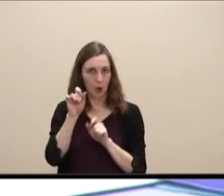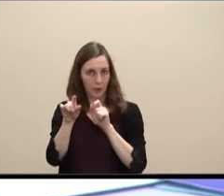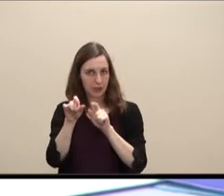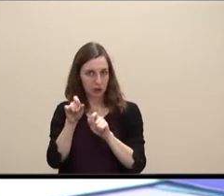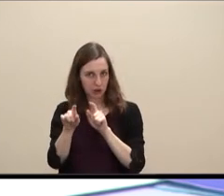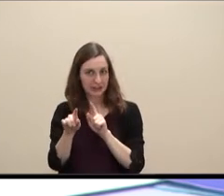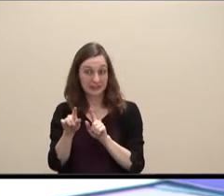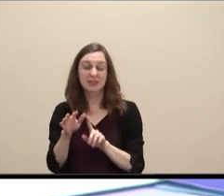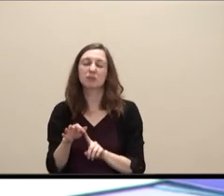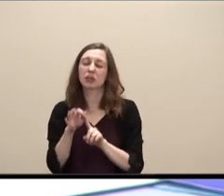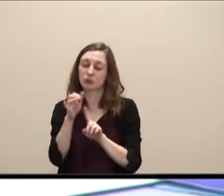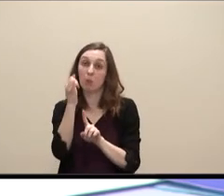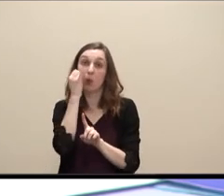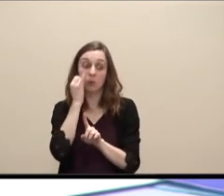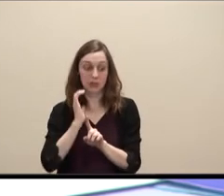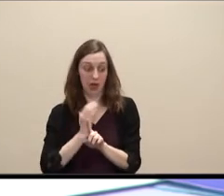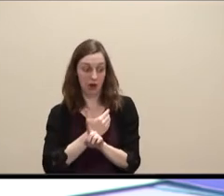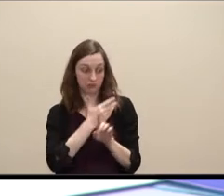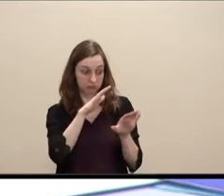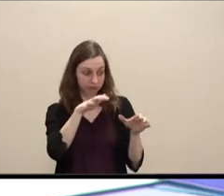discussions that